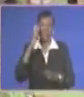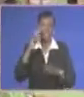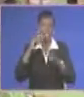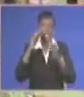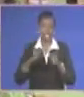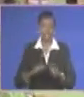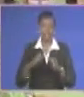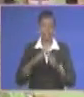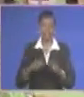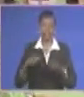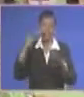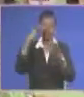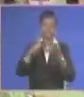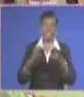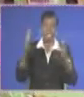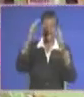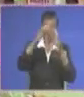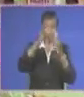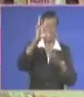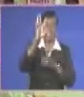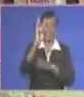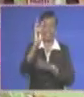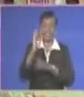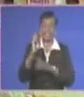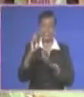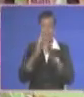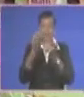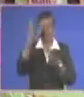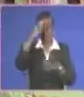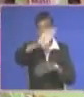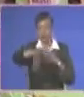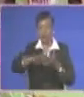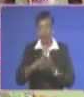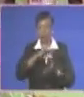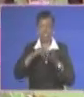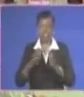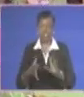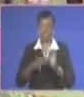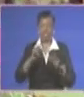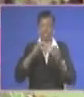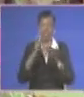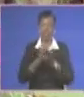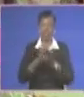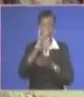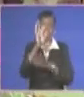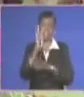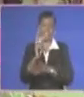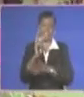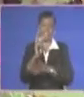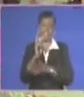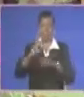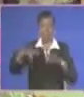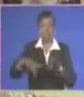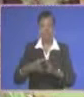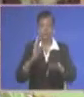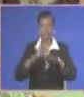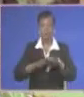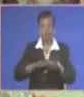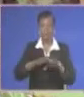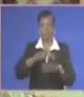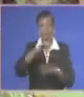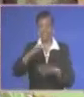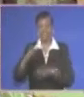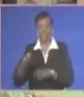goal, which was 60 books for all the students of grade 6. While we were on that journey,